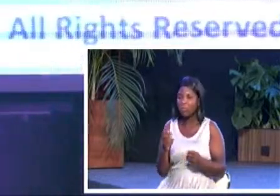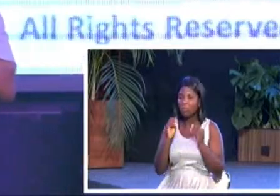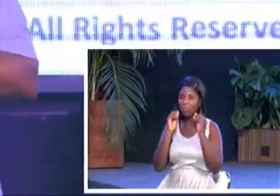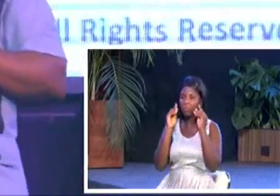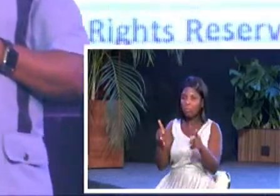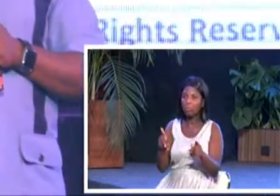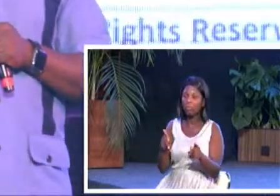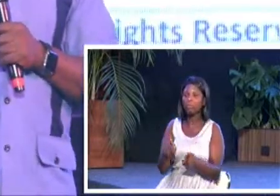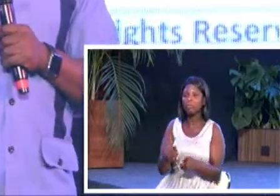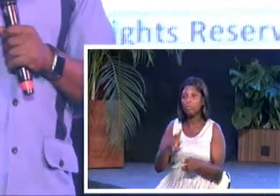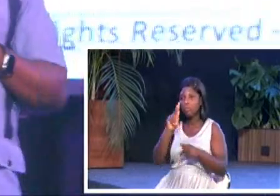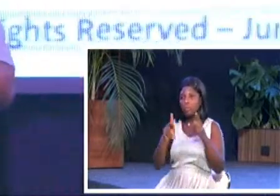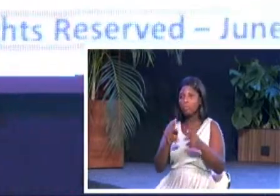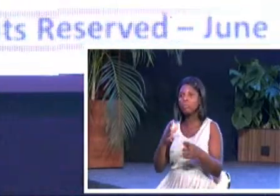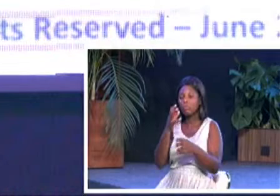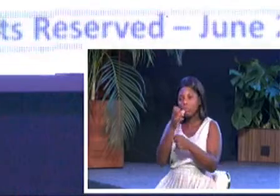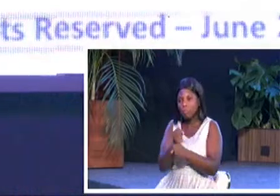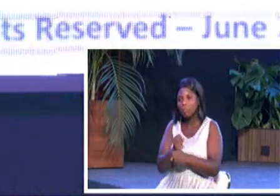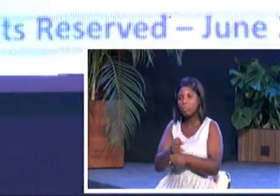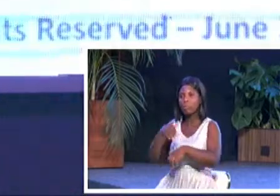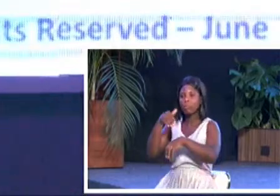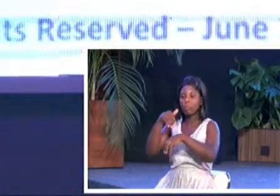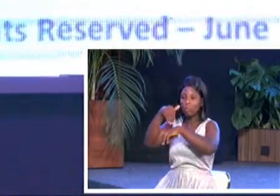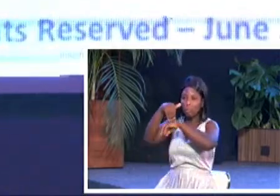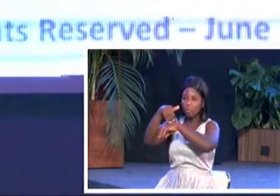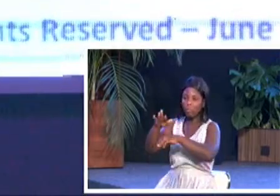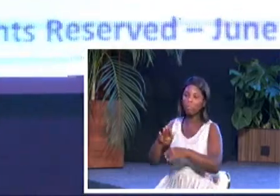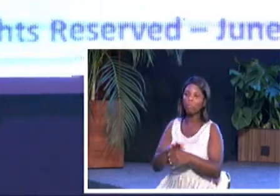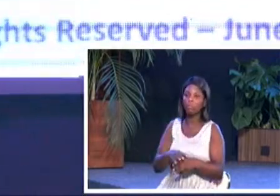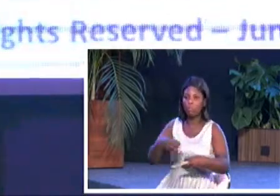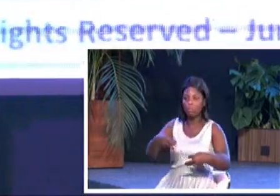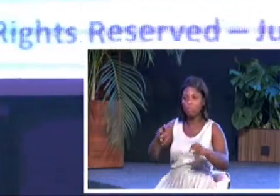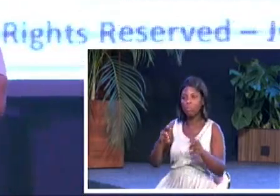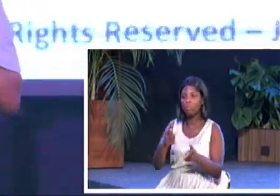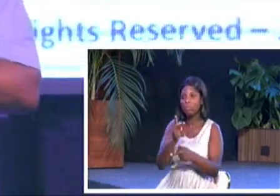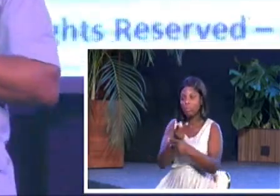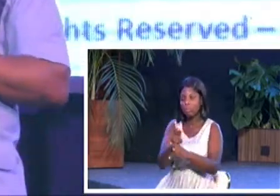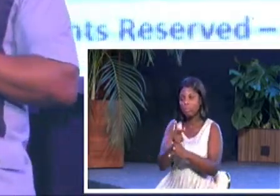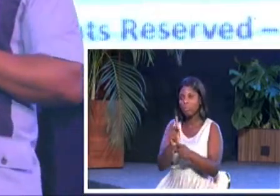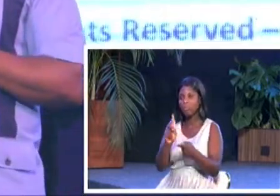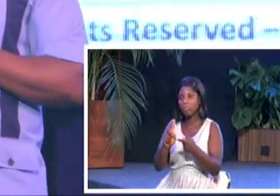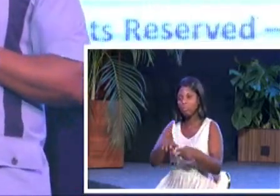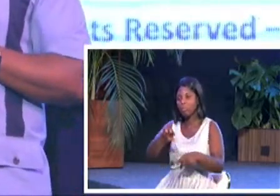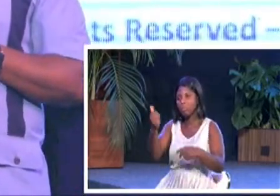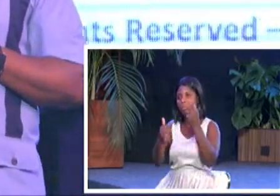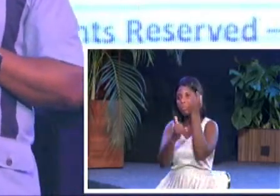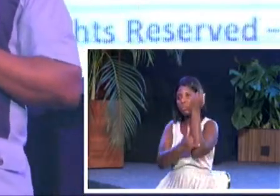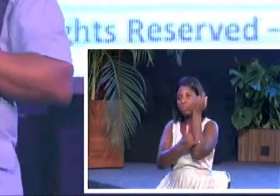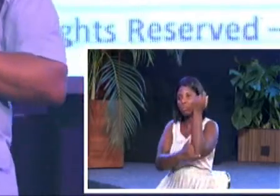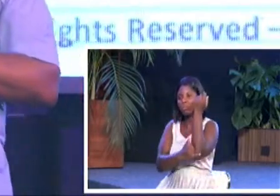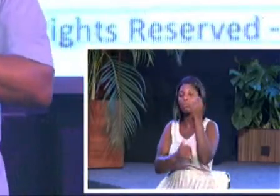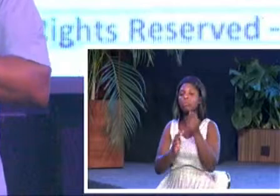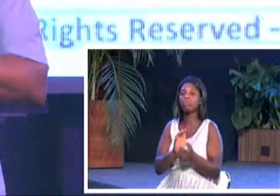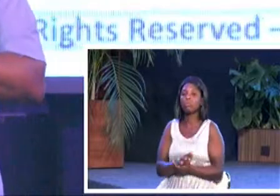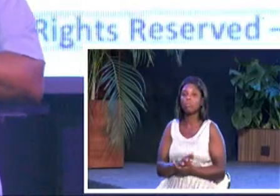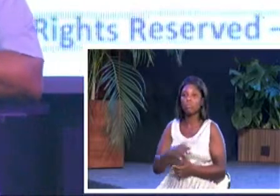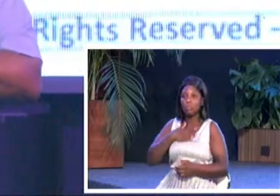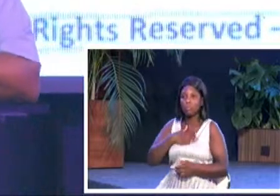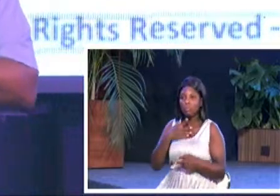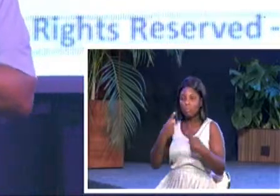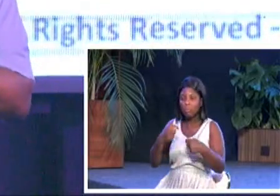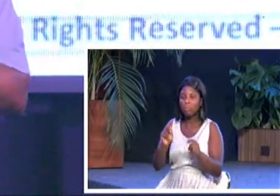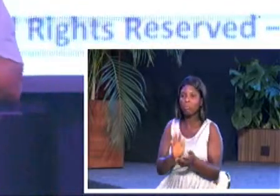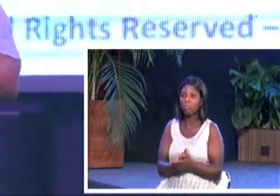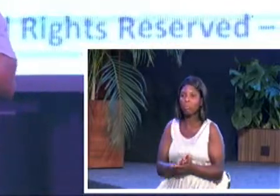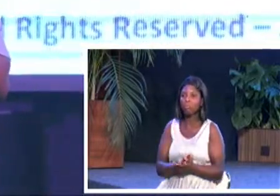upgrade your skills. Anything you want to learn, when you go on YouTube or any of the online channels, you can easily get it. At least